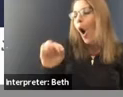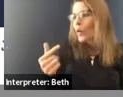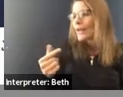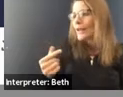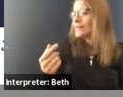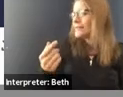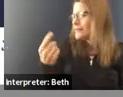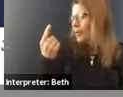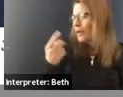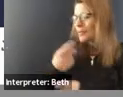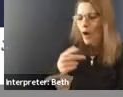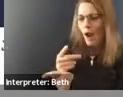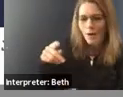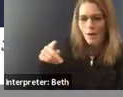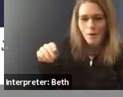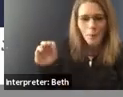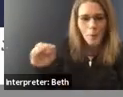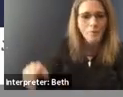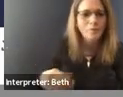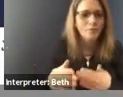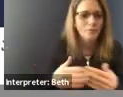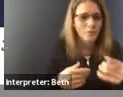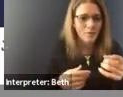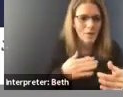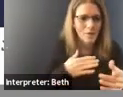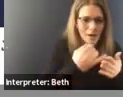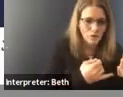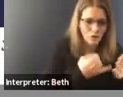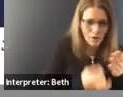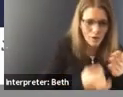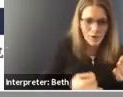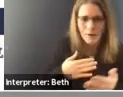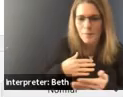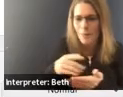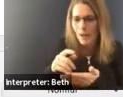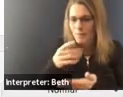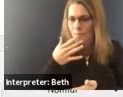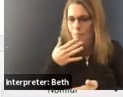So did my drawing, did my marker rendering, put it away. Okay.